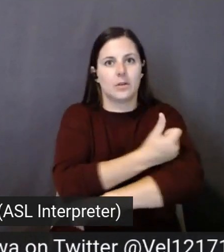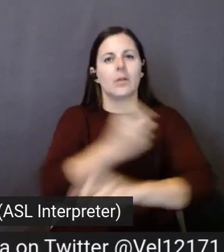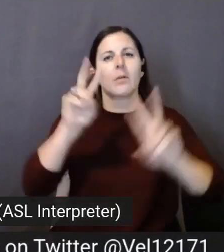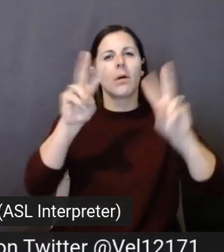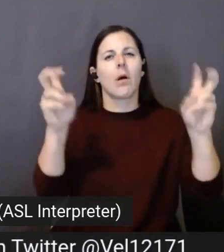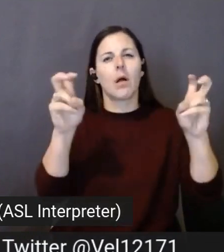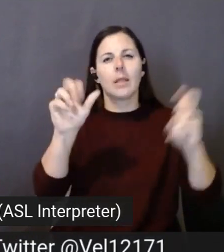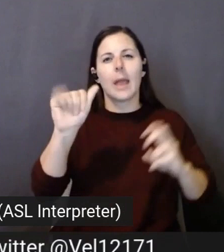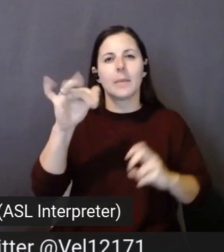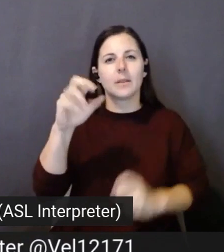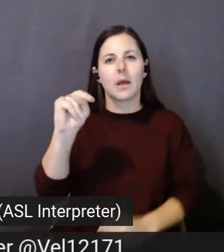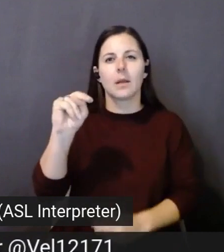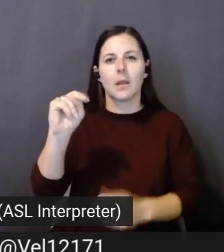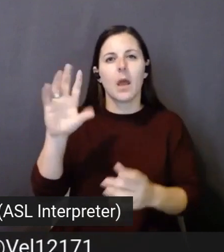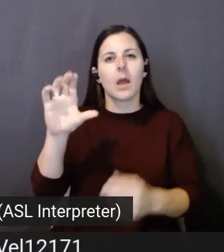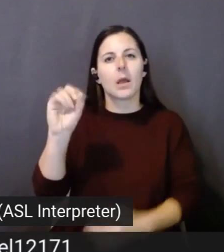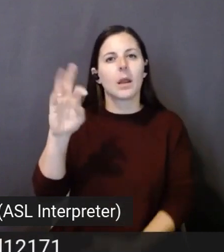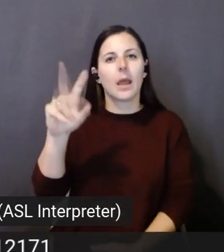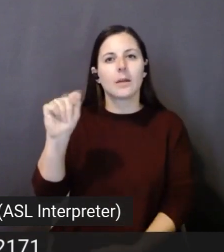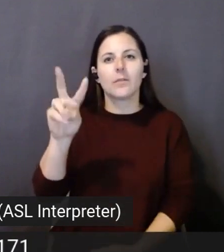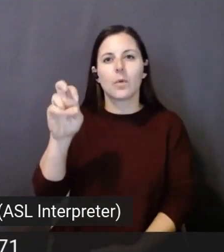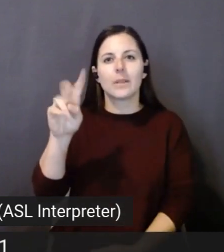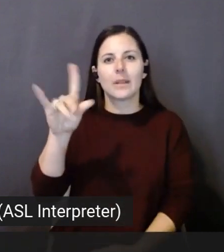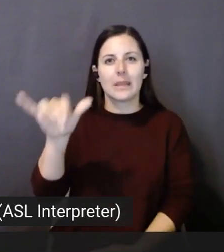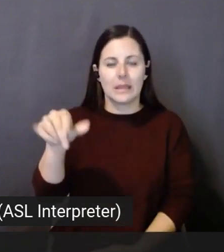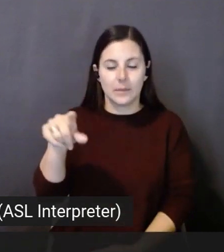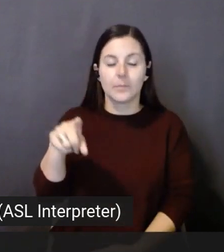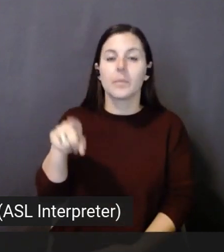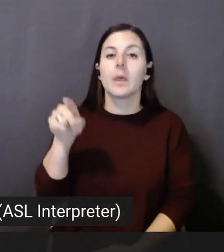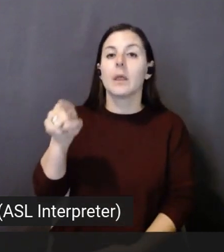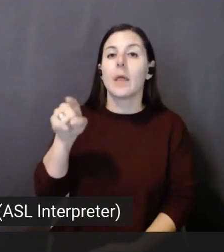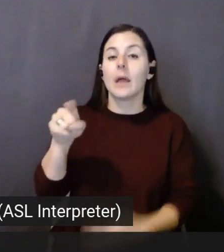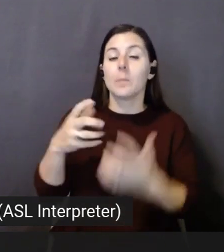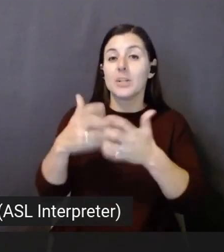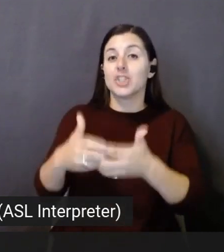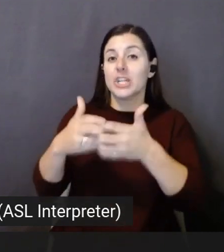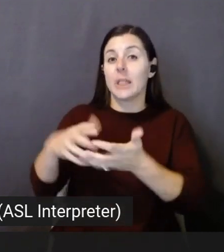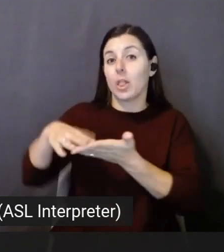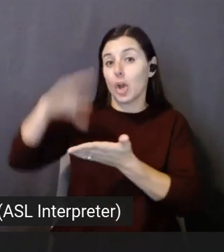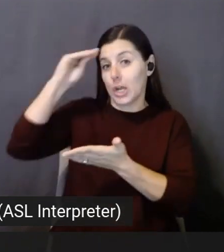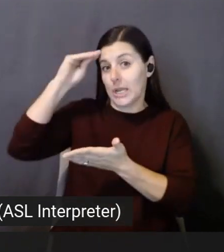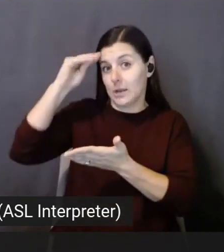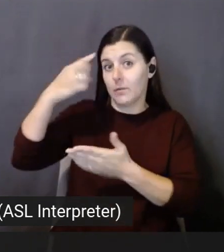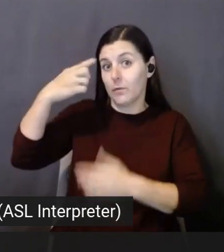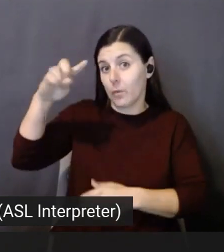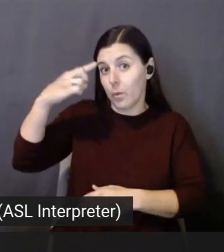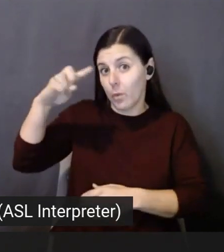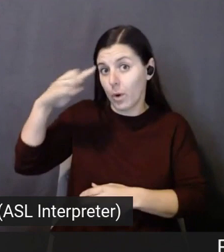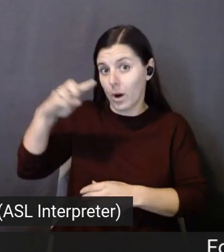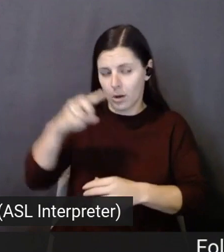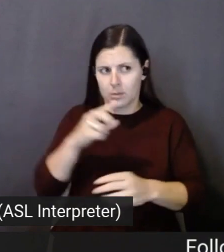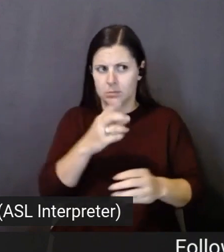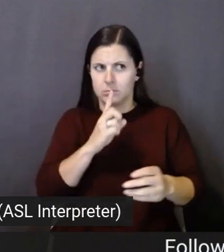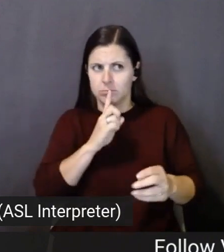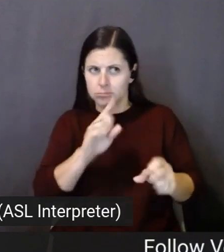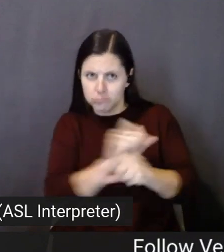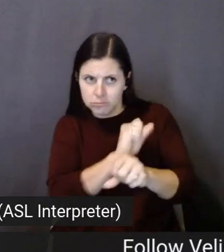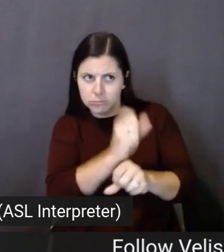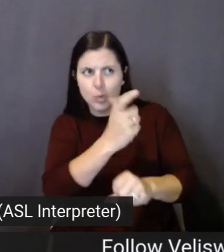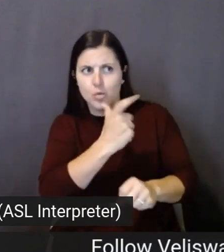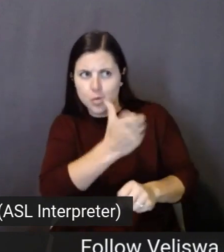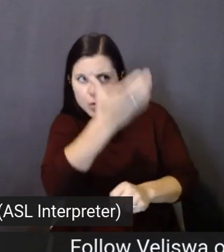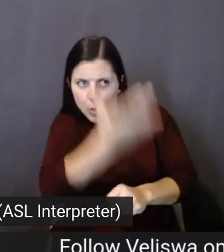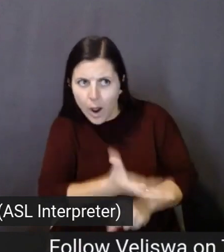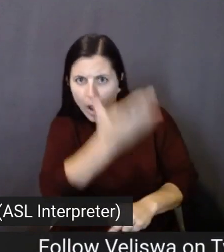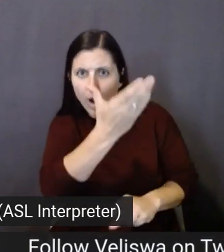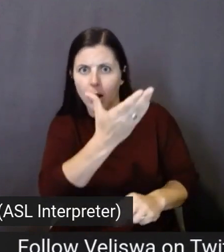ID, which essentially uses machine learning to ensure that you are the actual person you are when you call